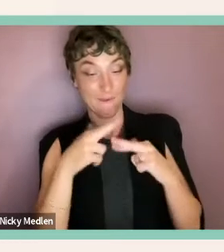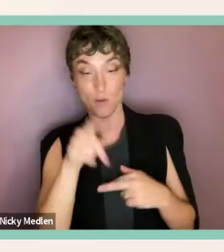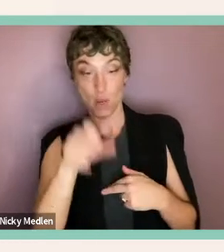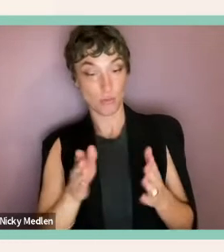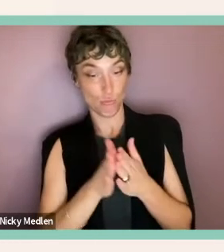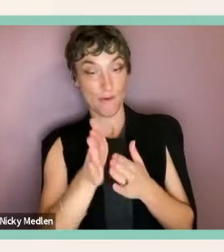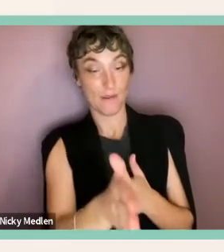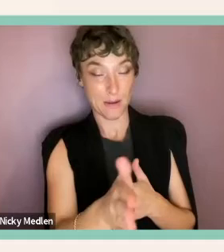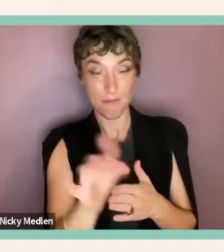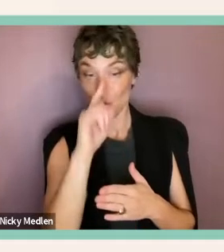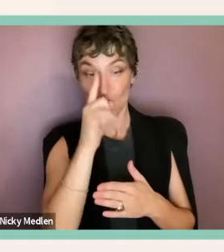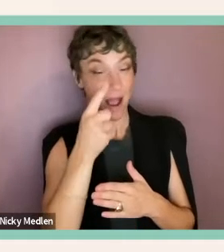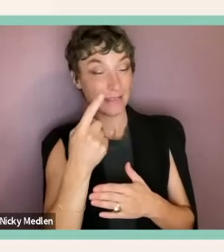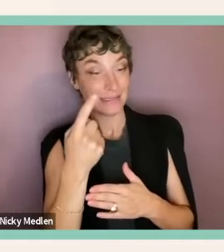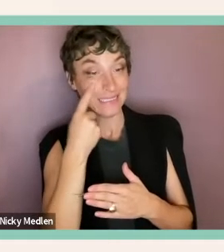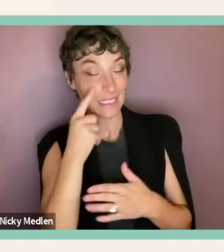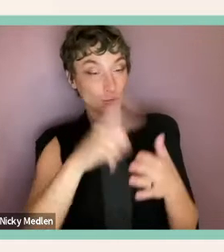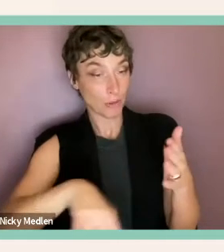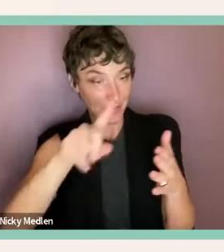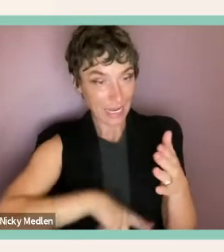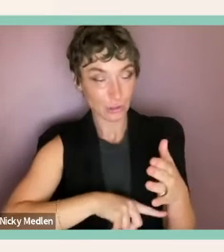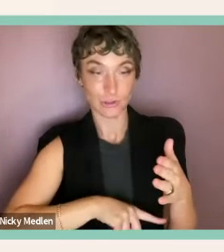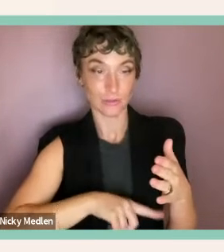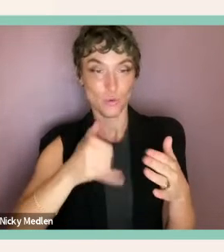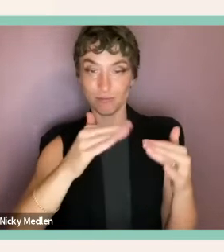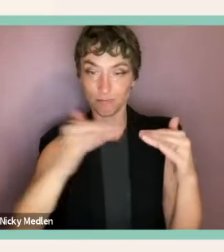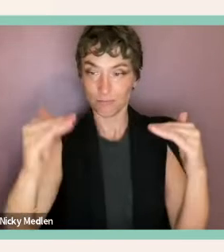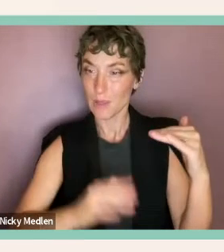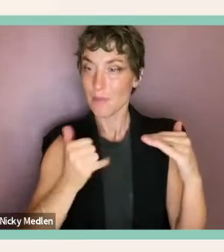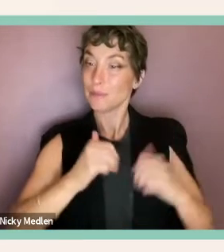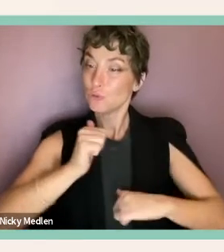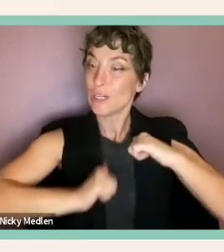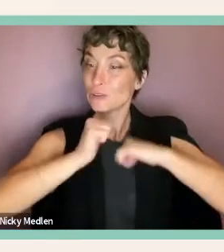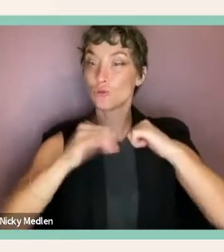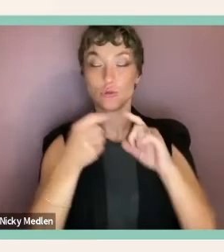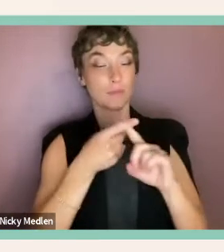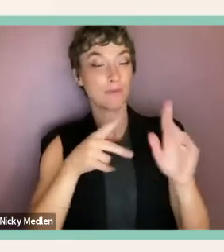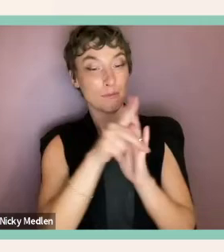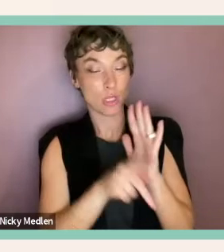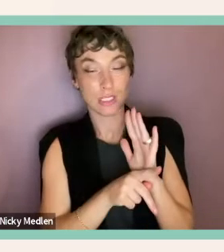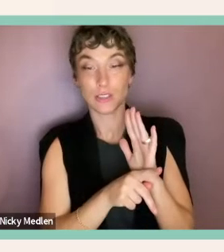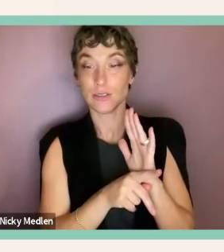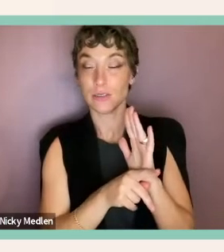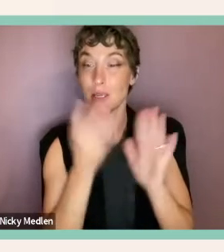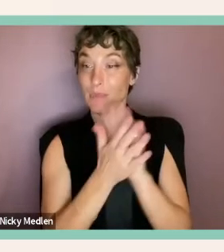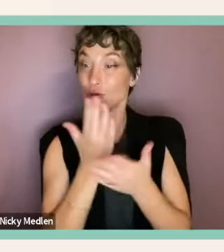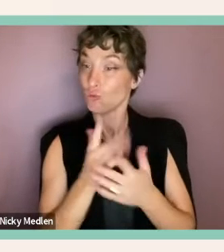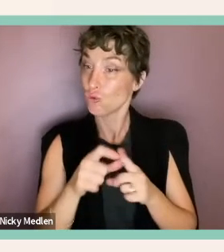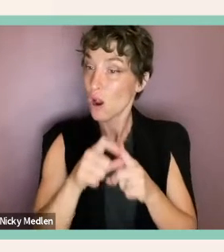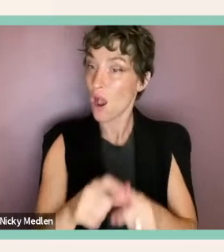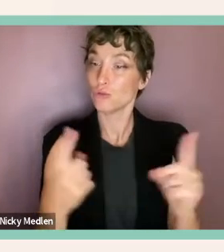see marginalizations, or there might be structures, for example, particular policies or laws that make it really hard for